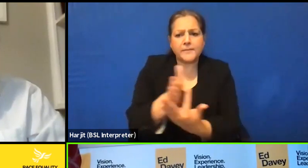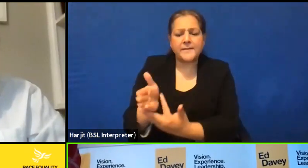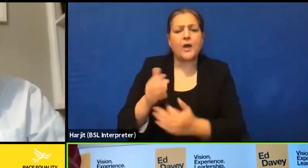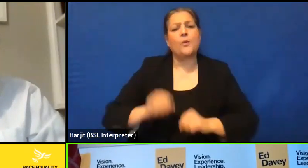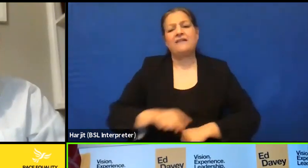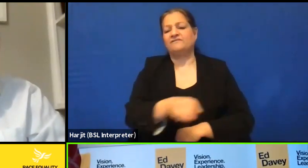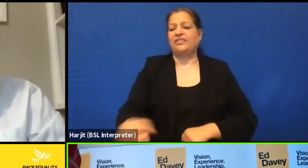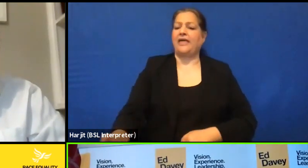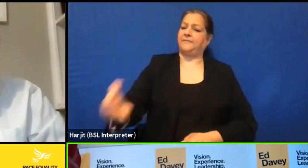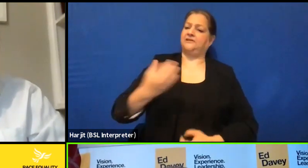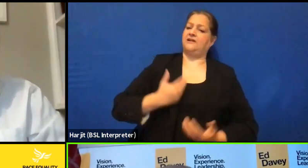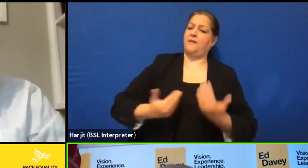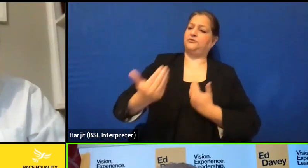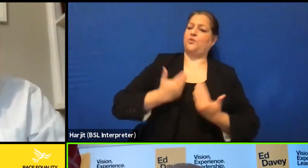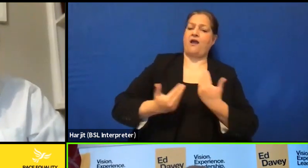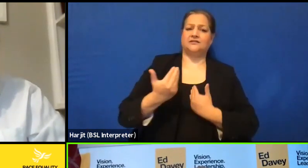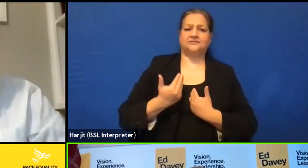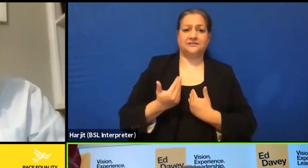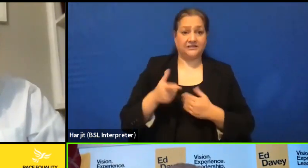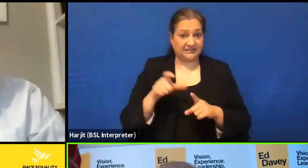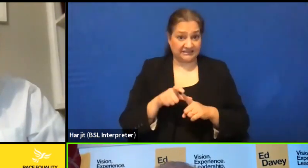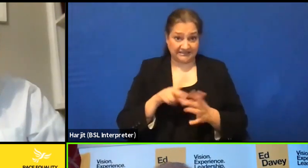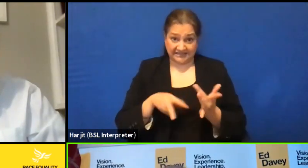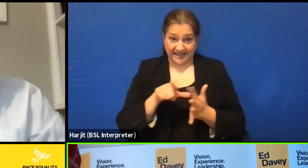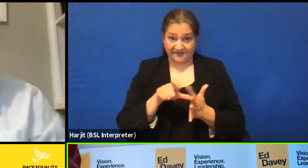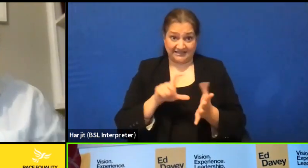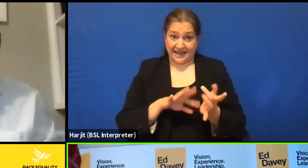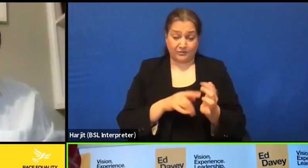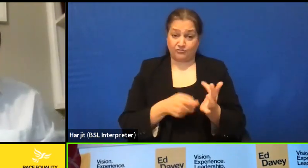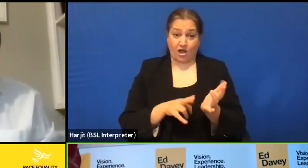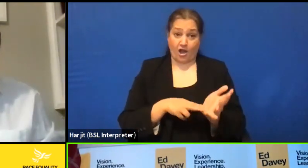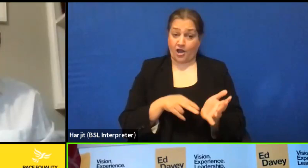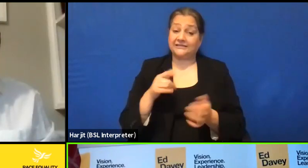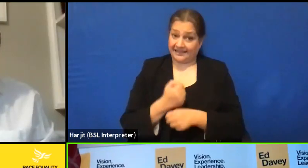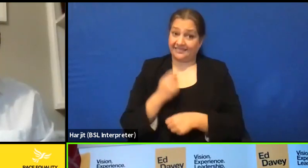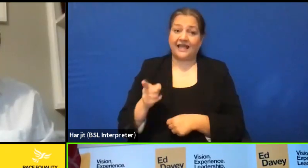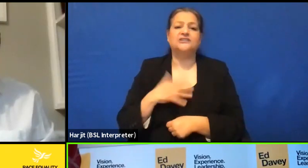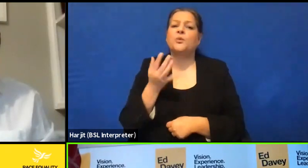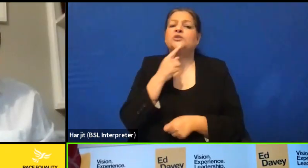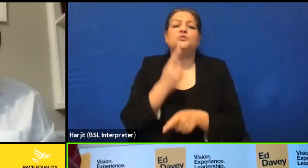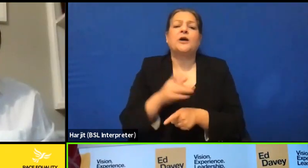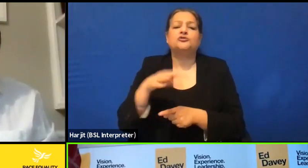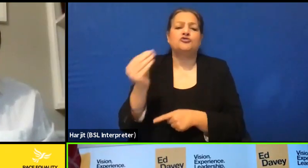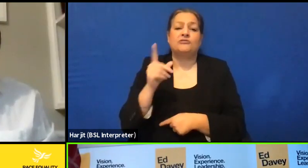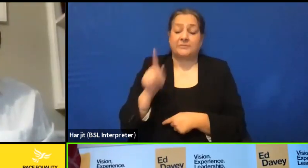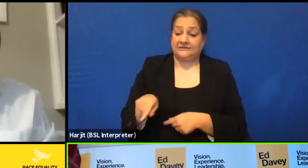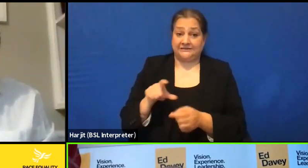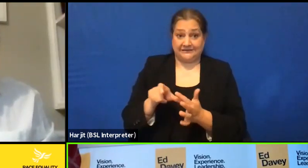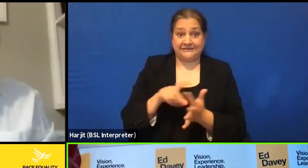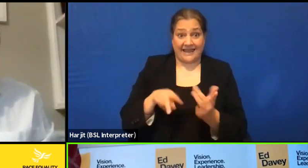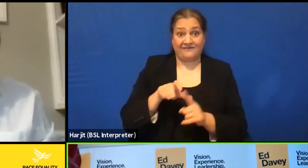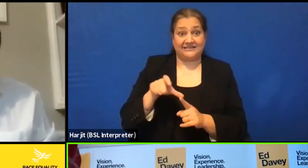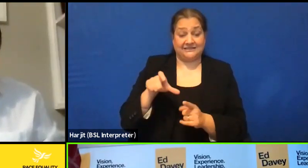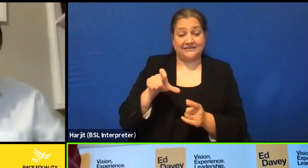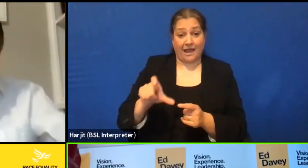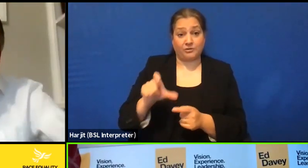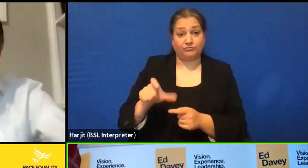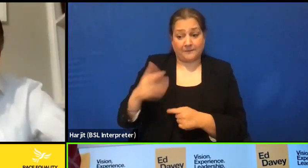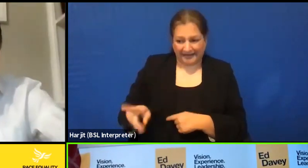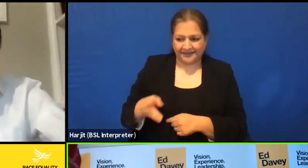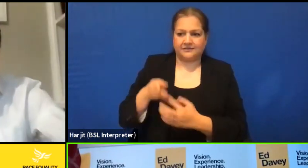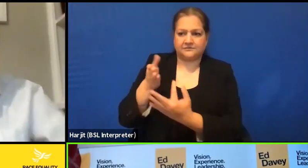us. No, that's not what David Cameron did. I don't like quoting Tories, but David Cameron went out. And that's what we have got to do.